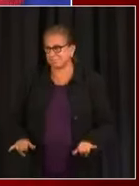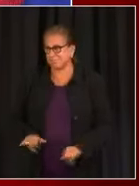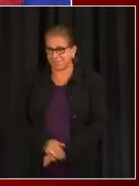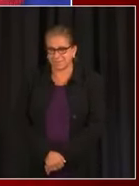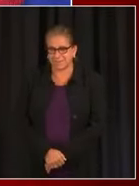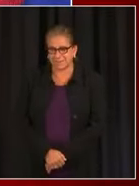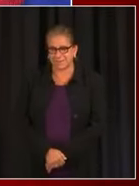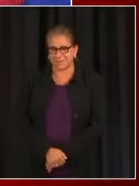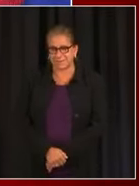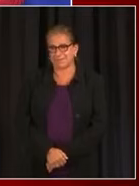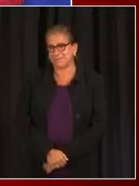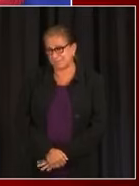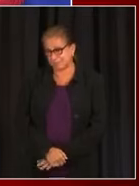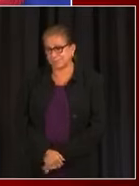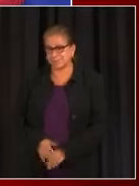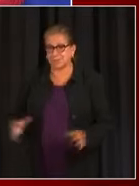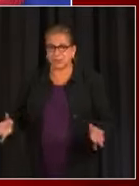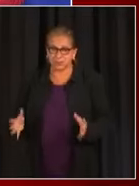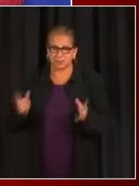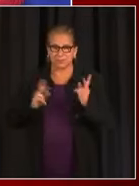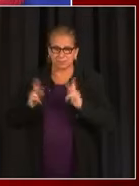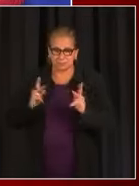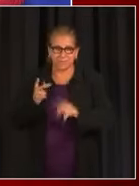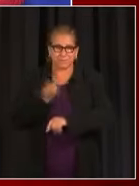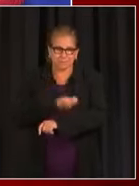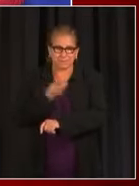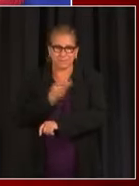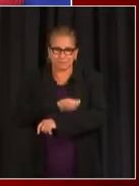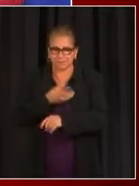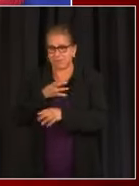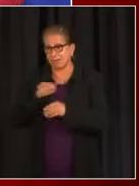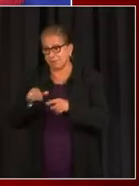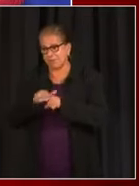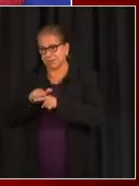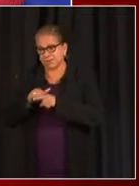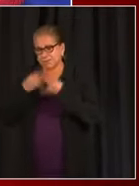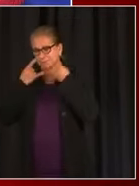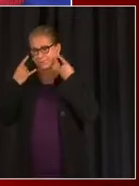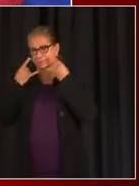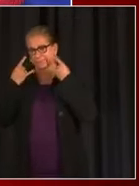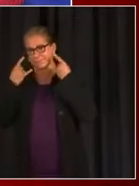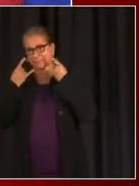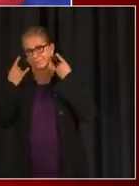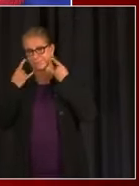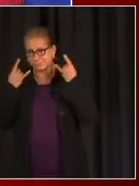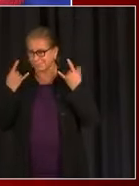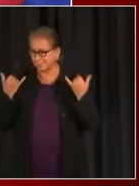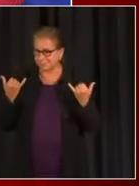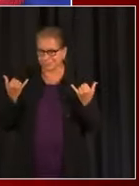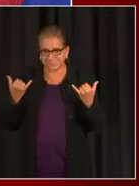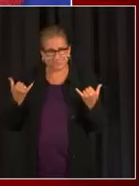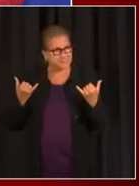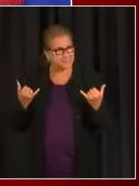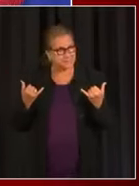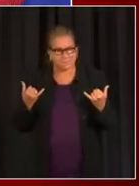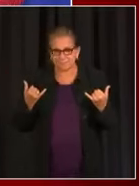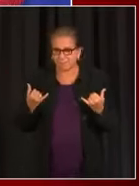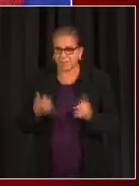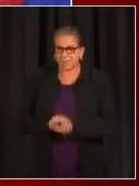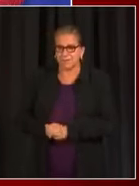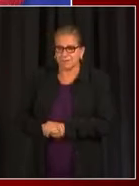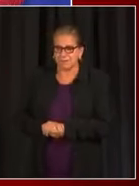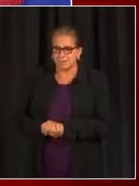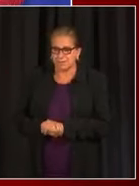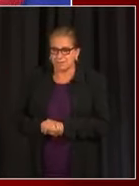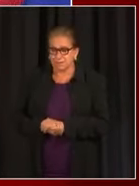people vaccinated. But we're not a bubble in the world, and so we have to be prepared. We know that